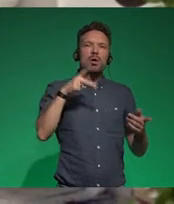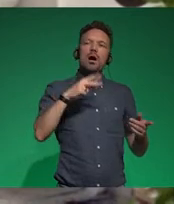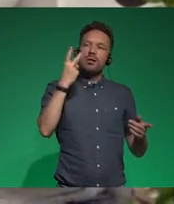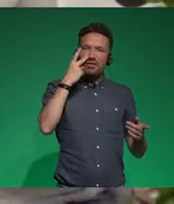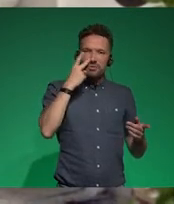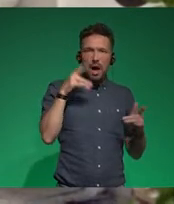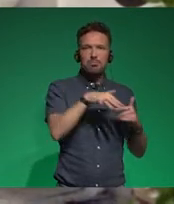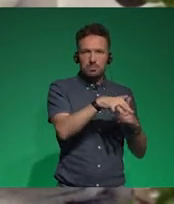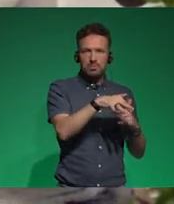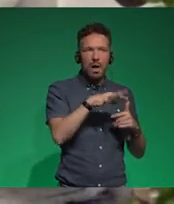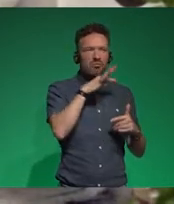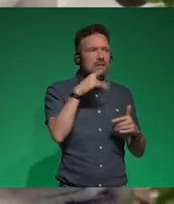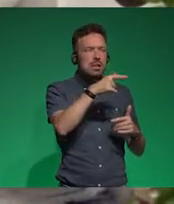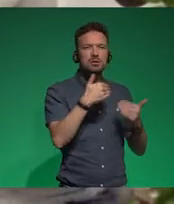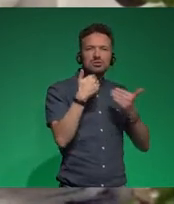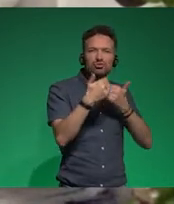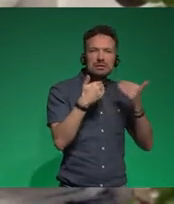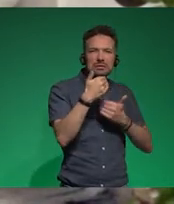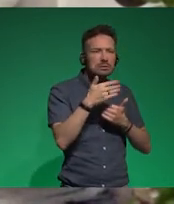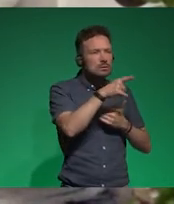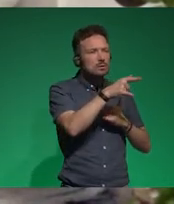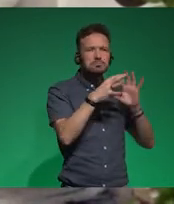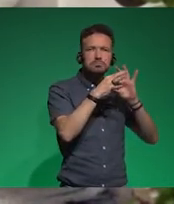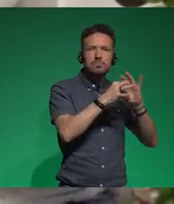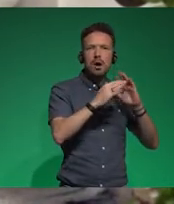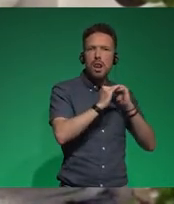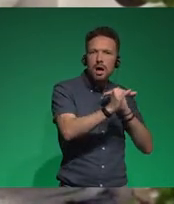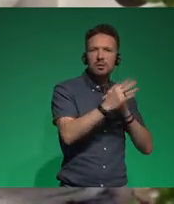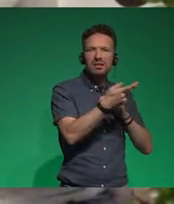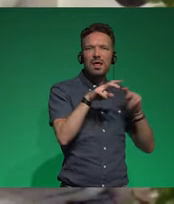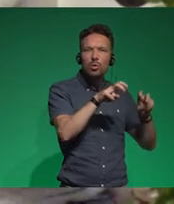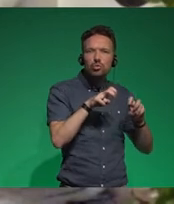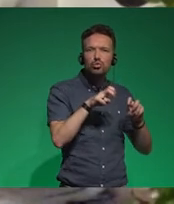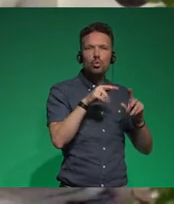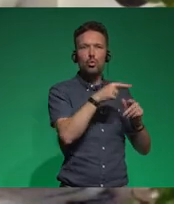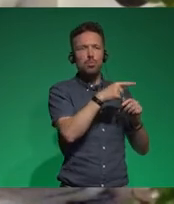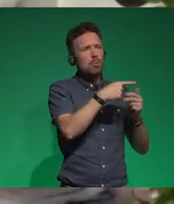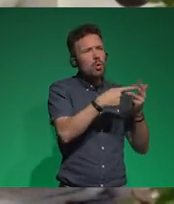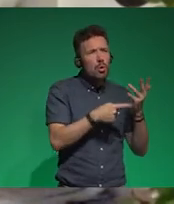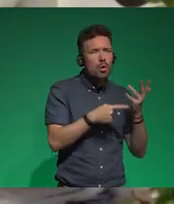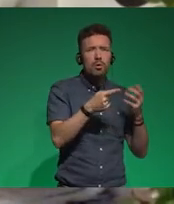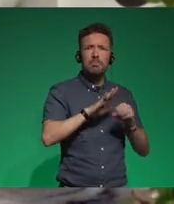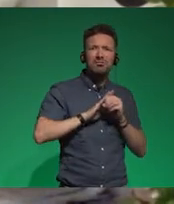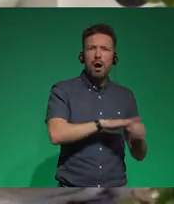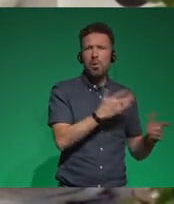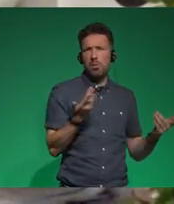land and land use and misuse and mismanagement of